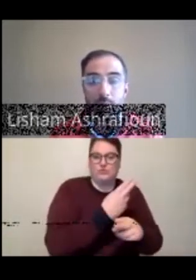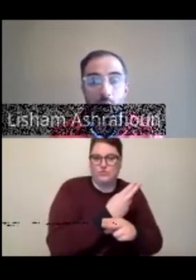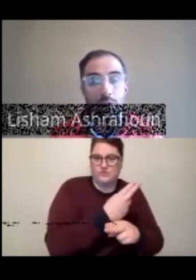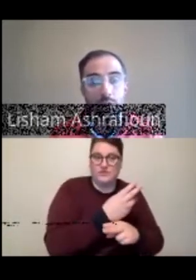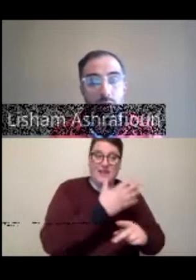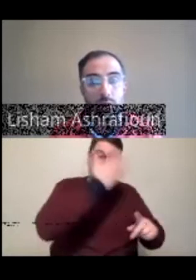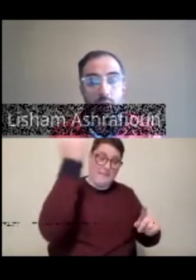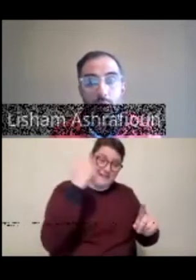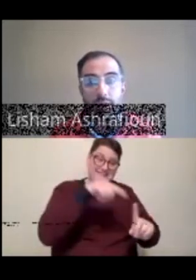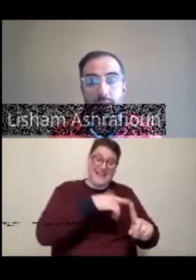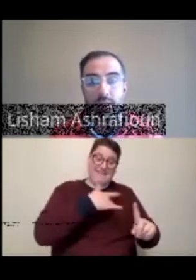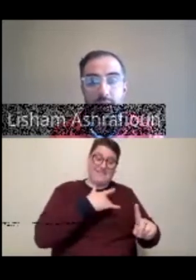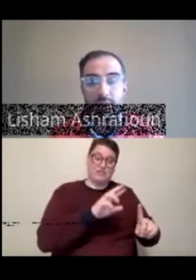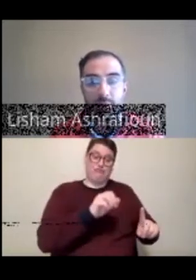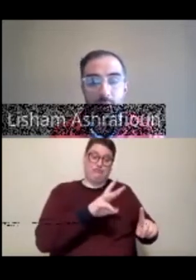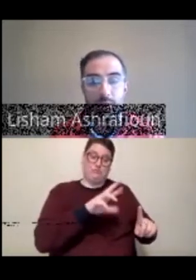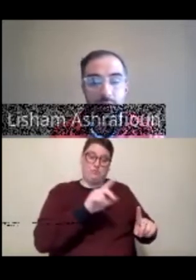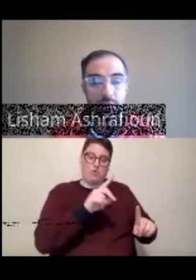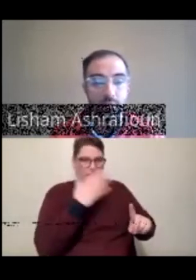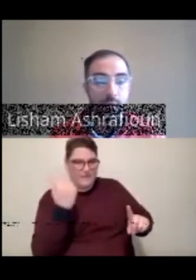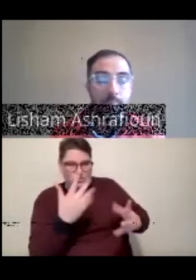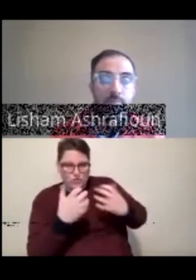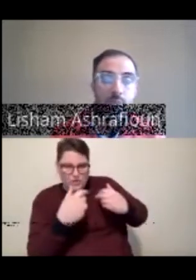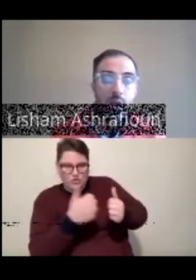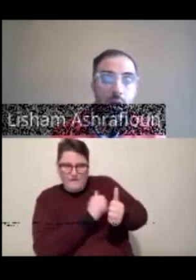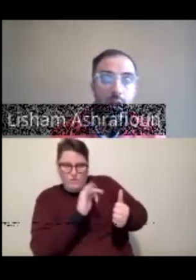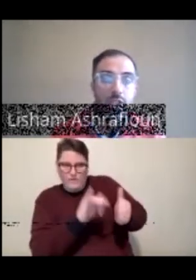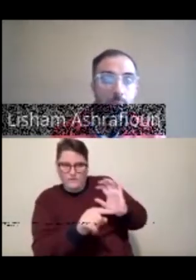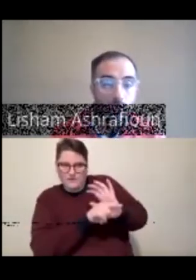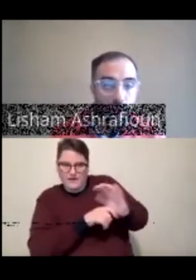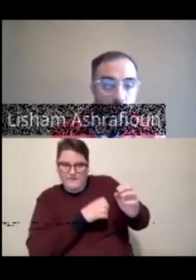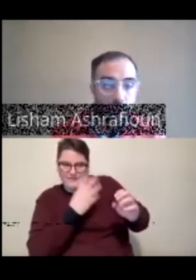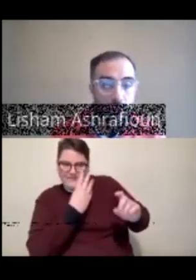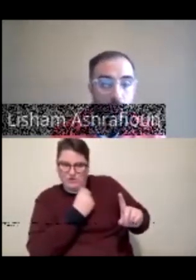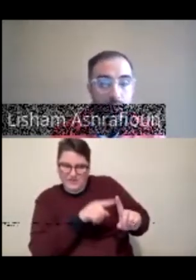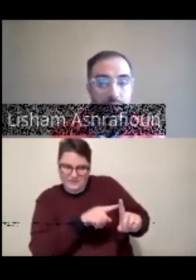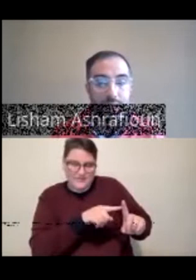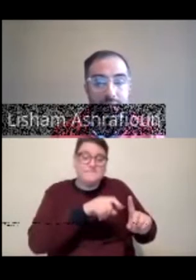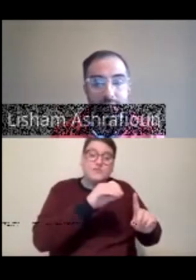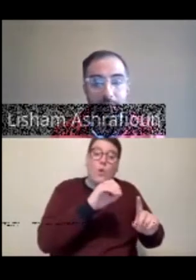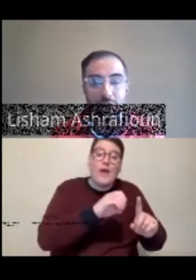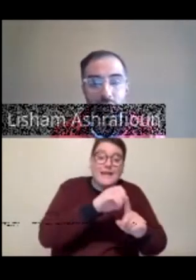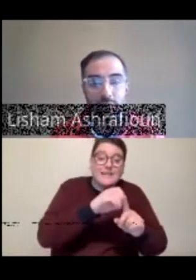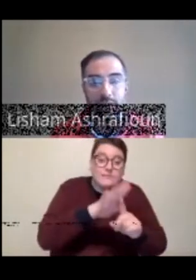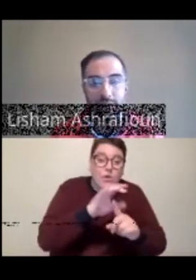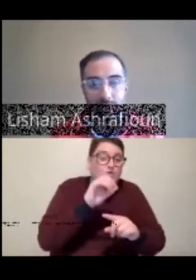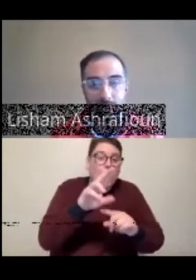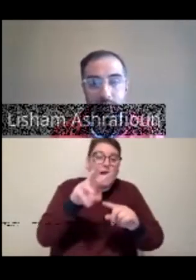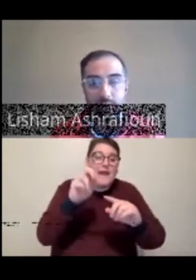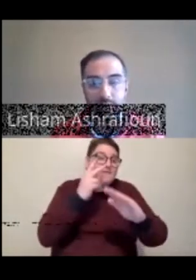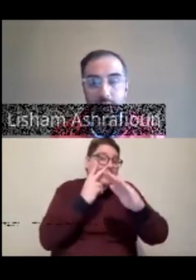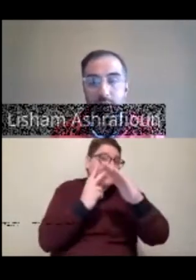rewarding in part due to avoiding these negative experiences, exposure to or even anticipation of